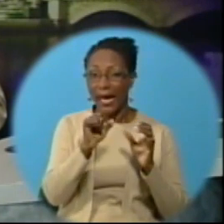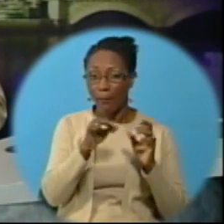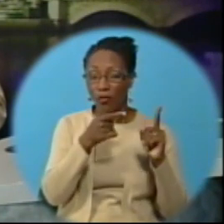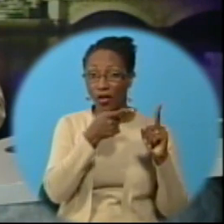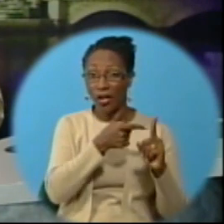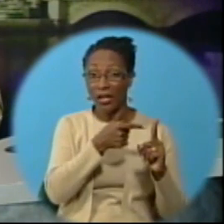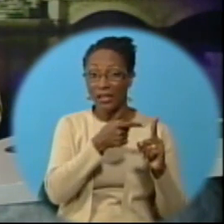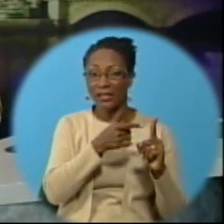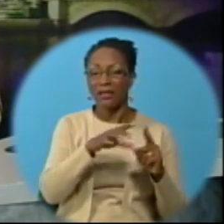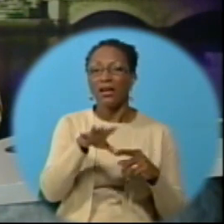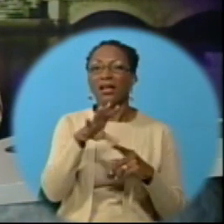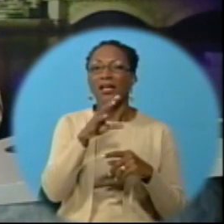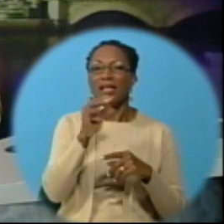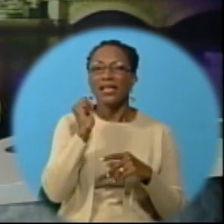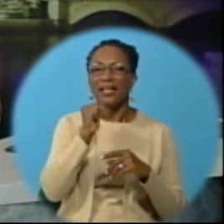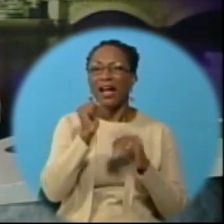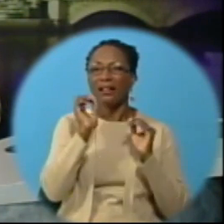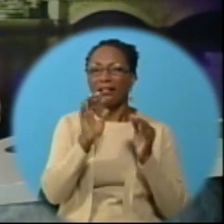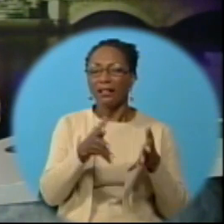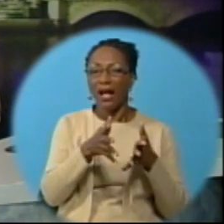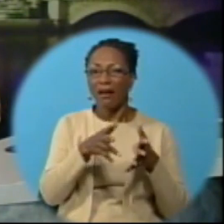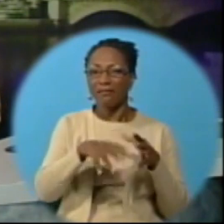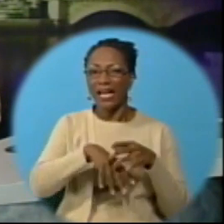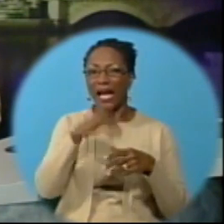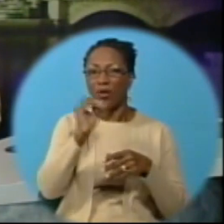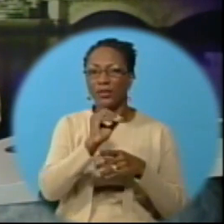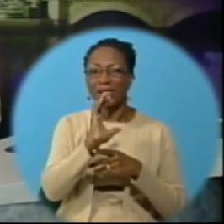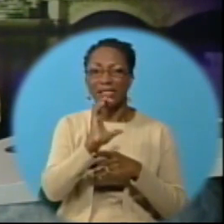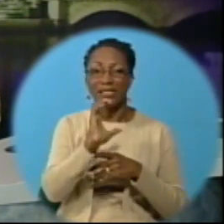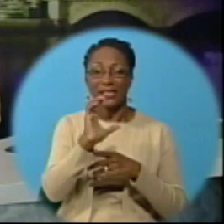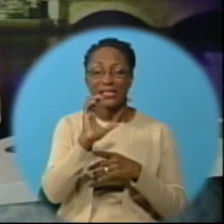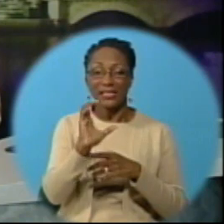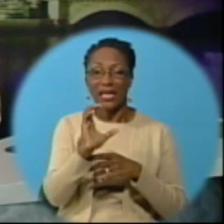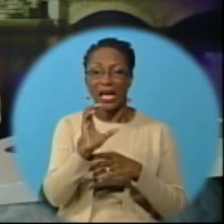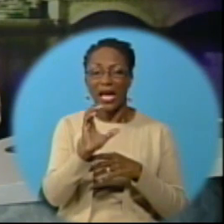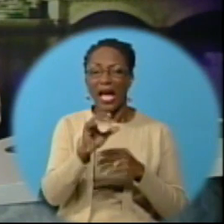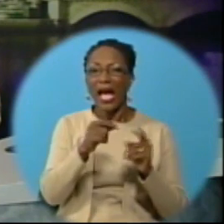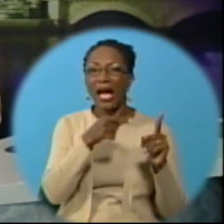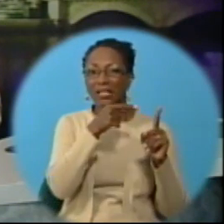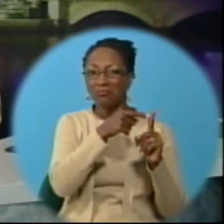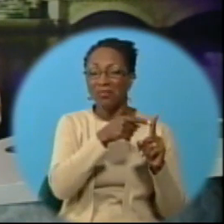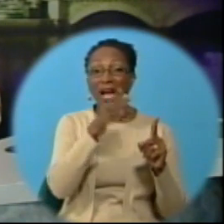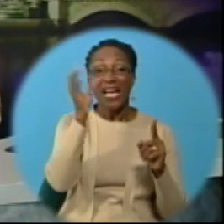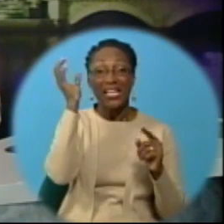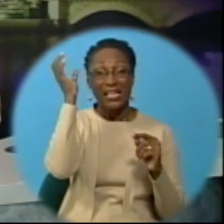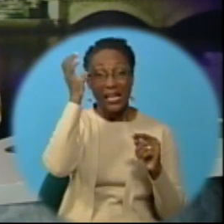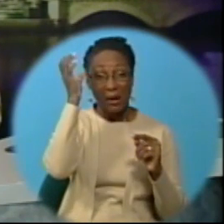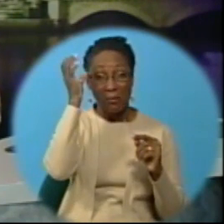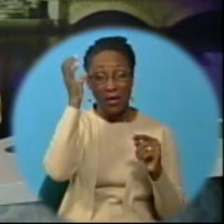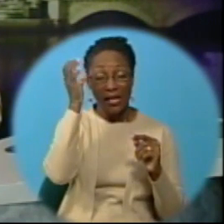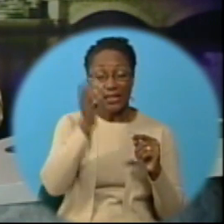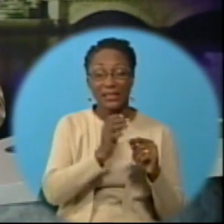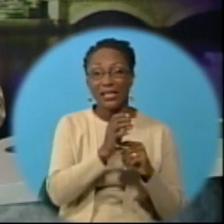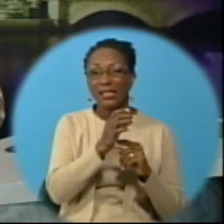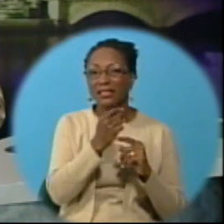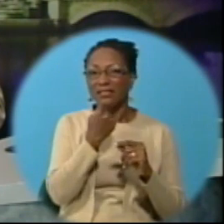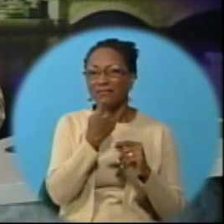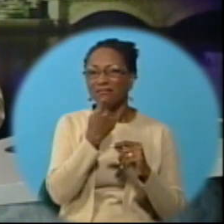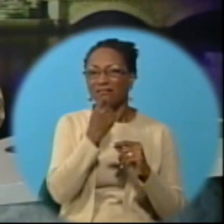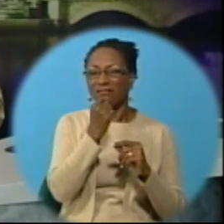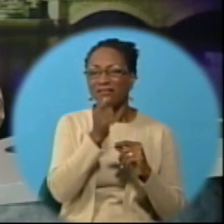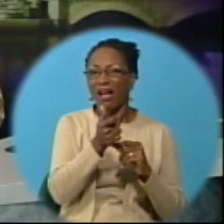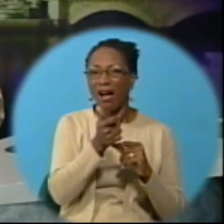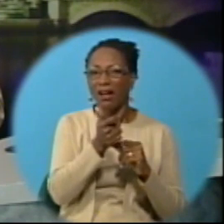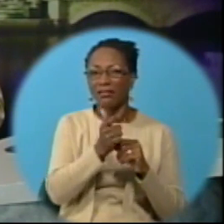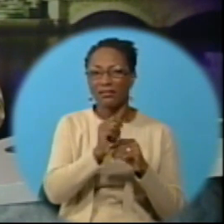from the Super 50. He contended that Cameron's assessment of the CCCs Their suitability to remain in the competition was